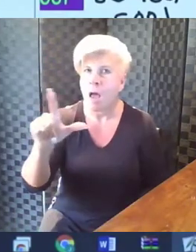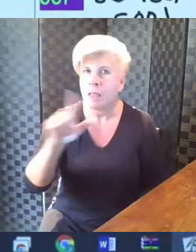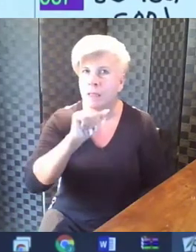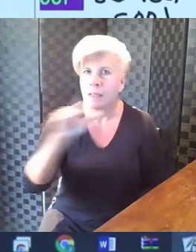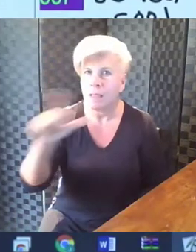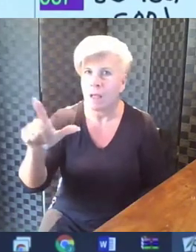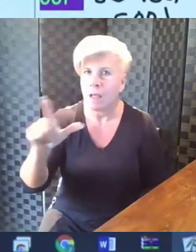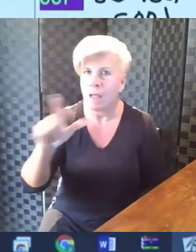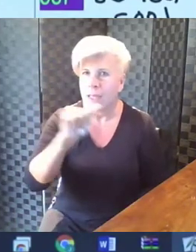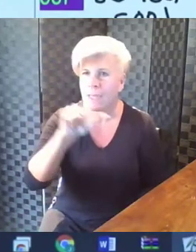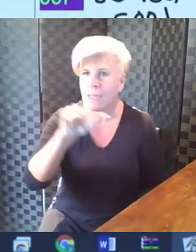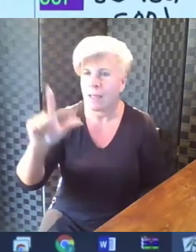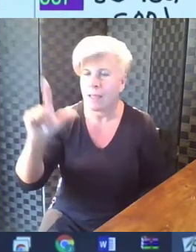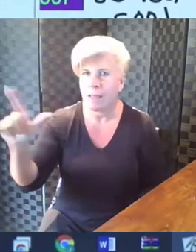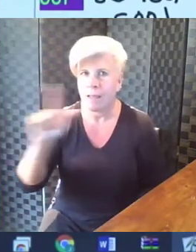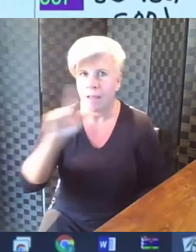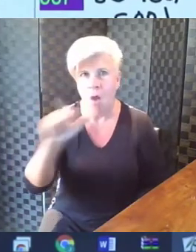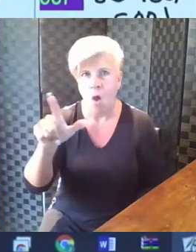heard hop,